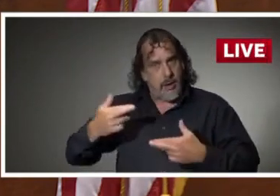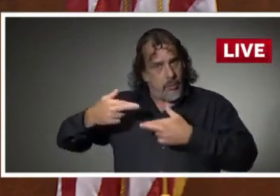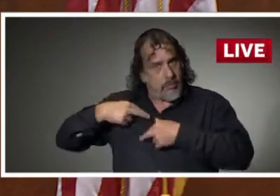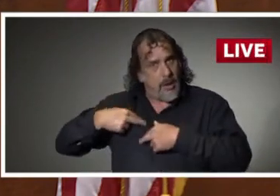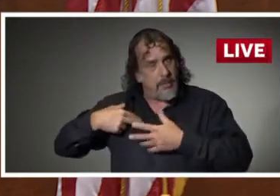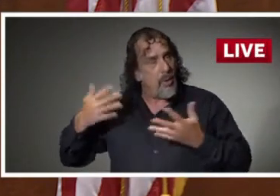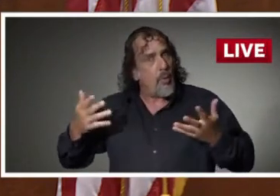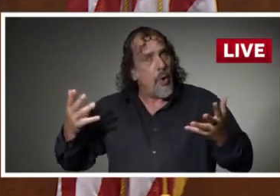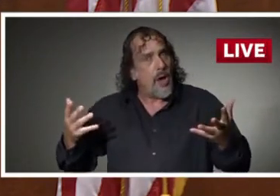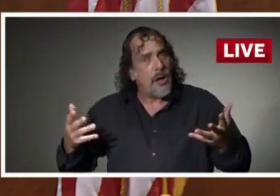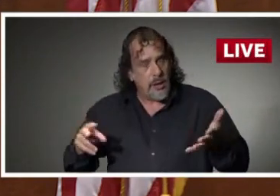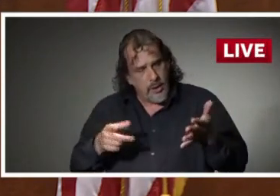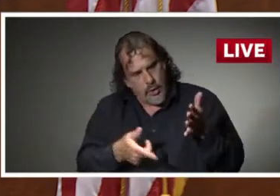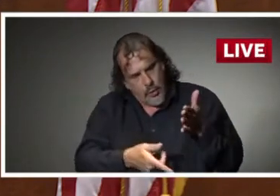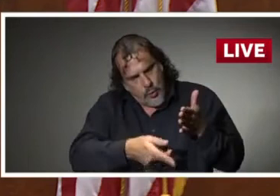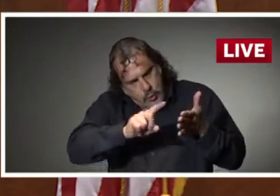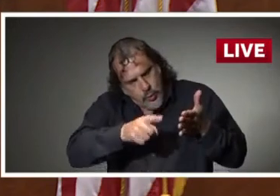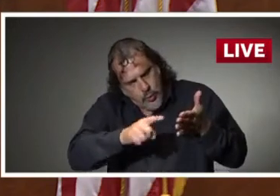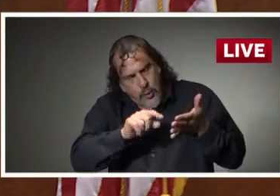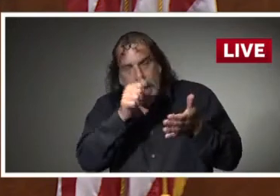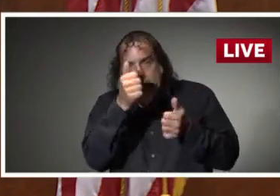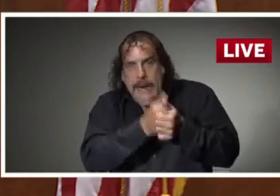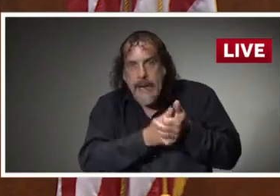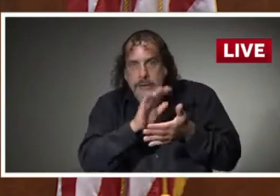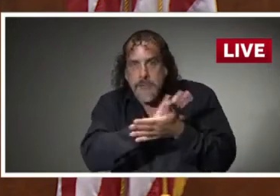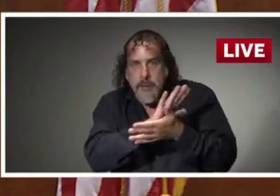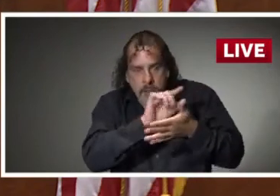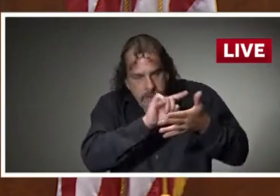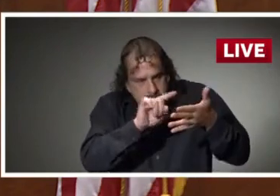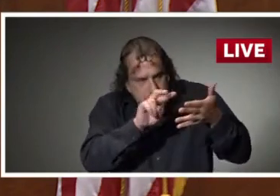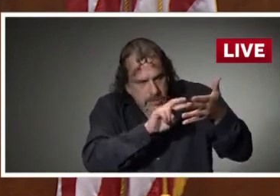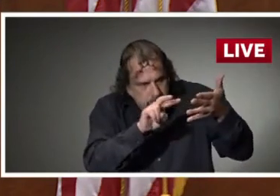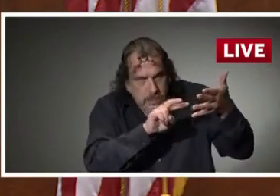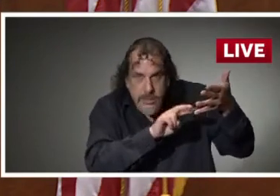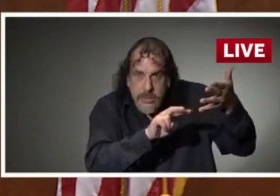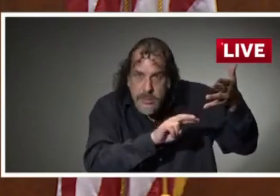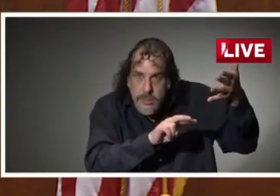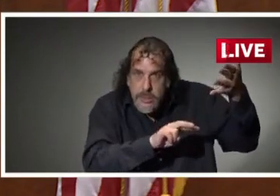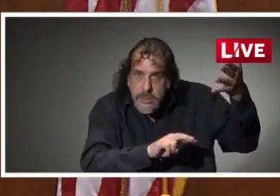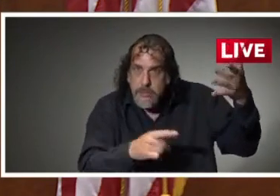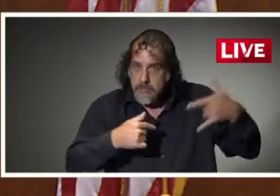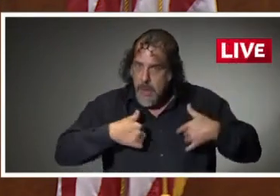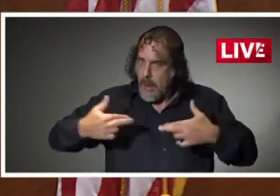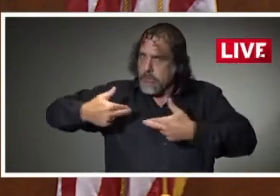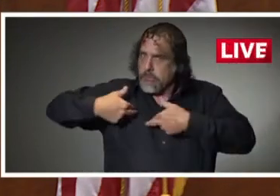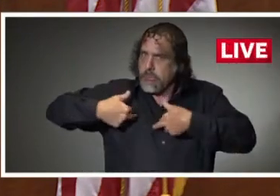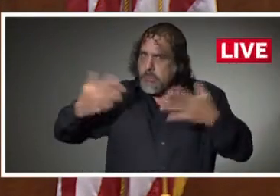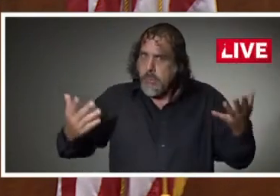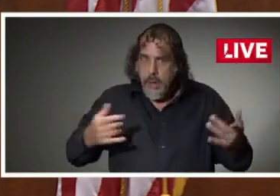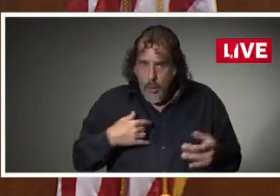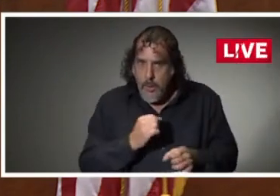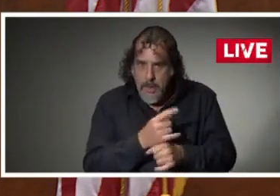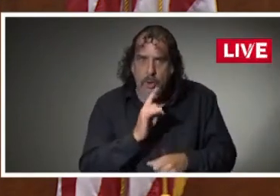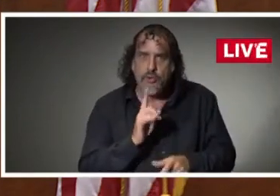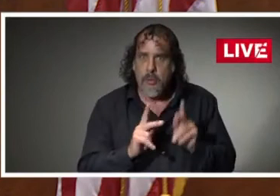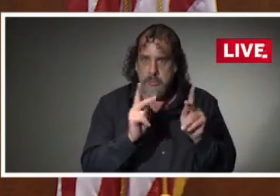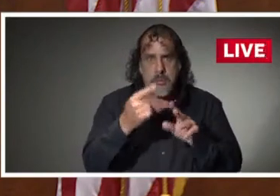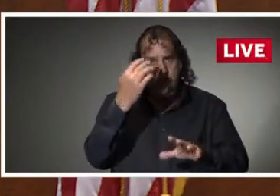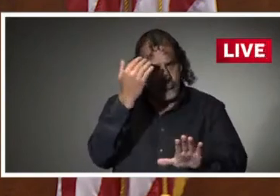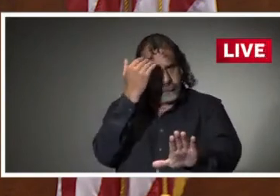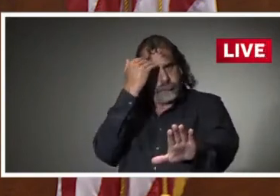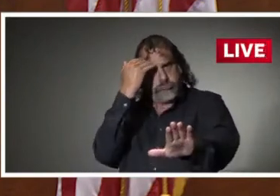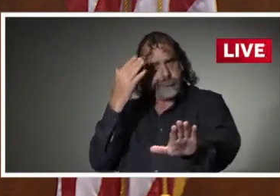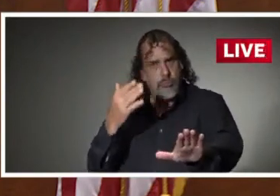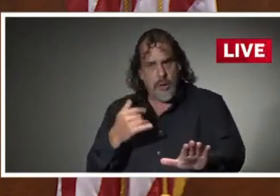to review each and every one of those bills. And what I want to assure the people of Mississippi of this afternoon is we're going